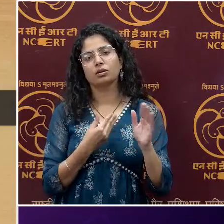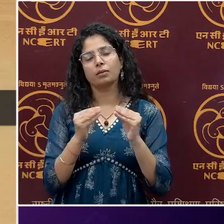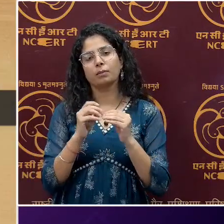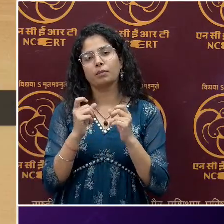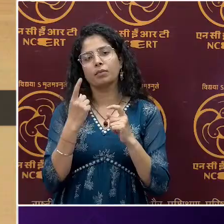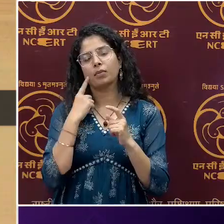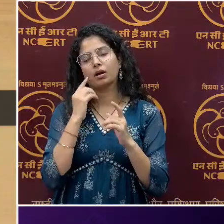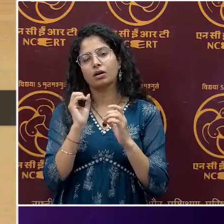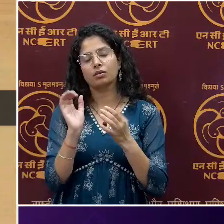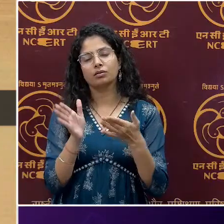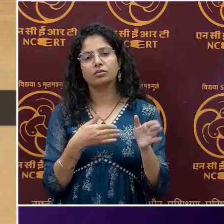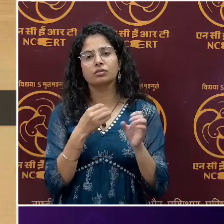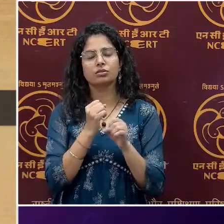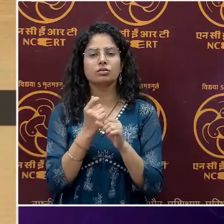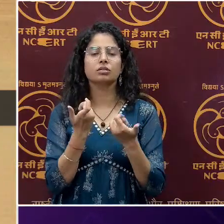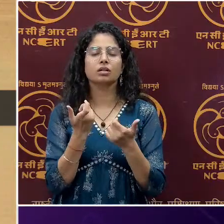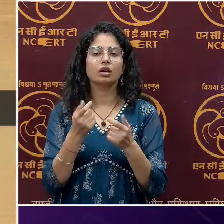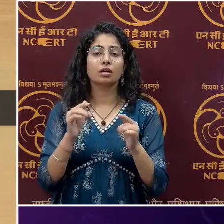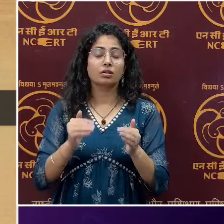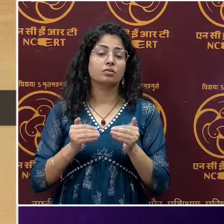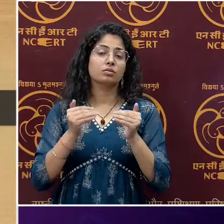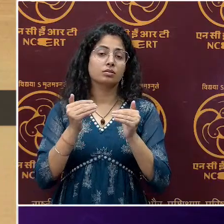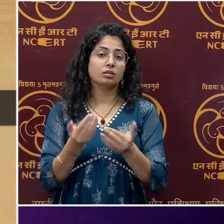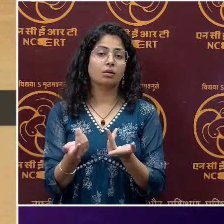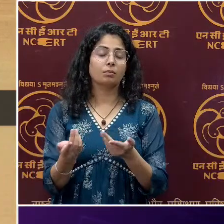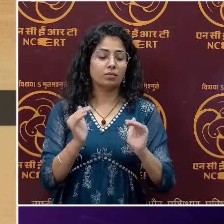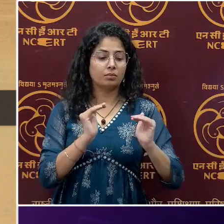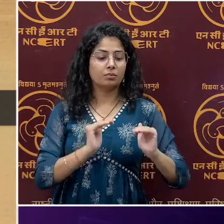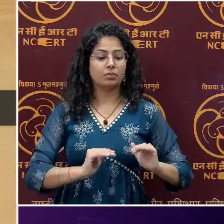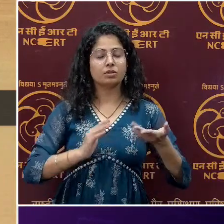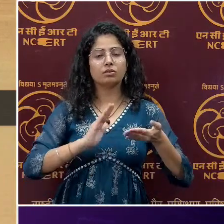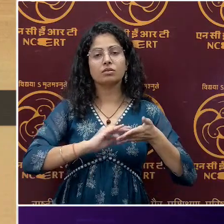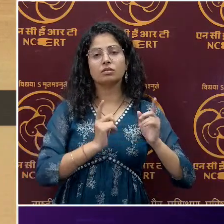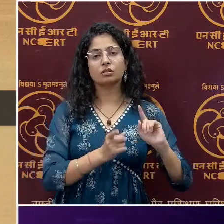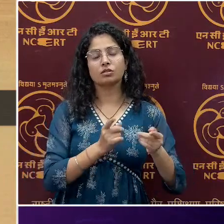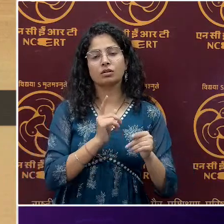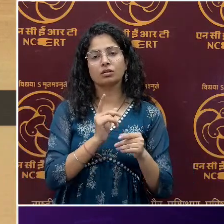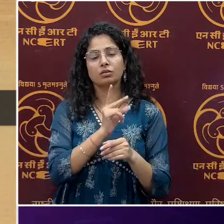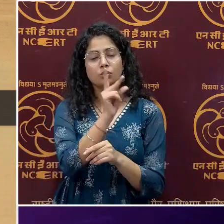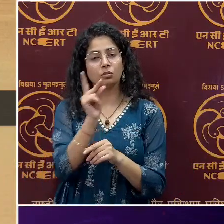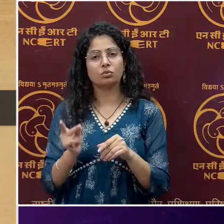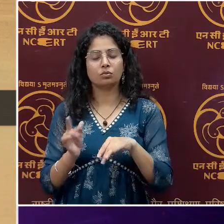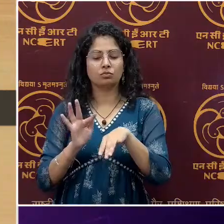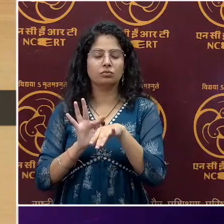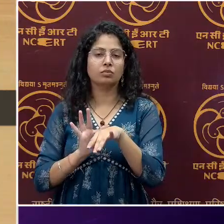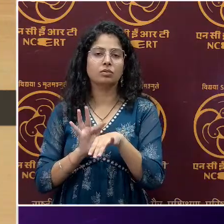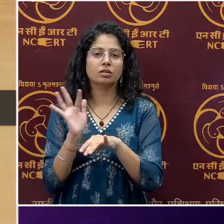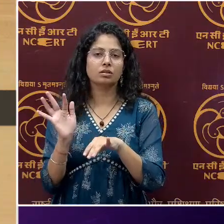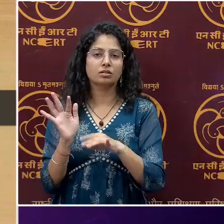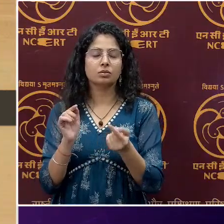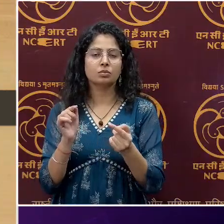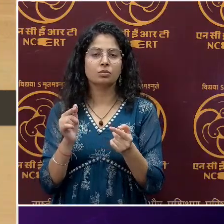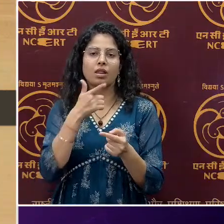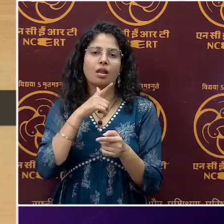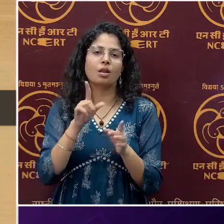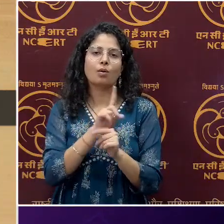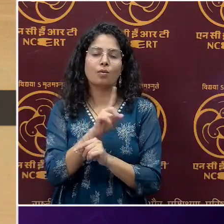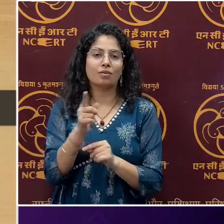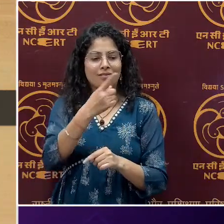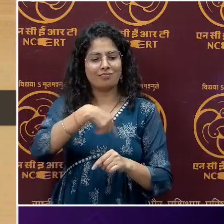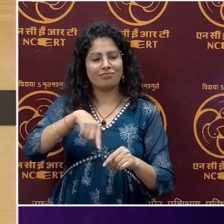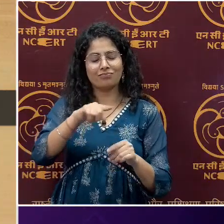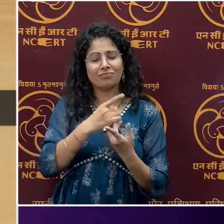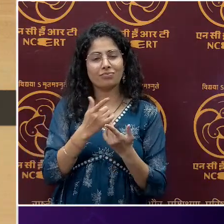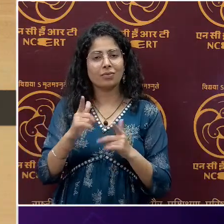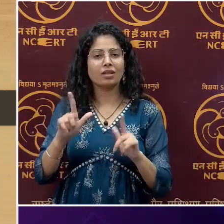And ma'am, child marriage and untouchability, we have seen that these are the things that are prevalent in our past, and then all our leaders